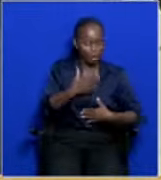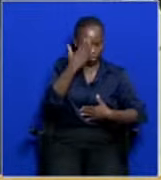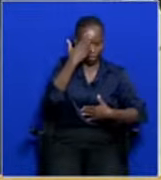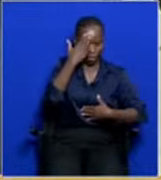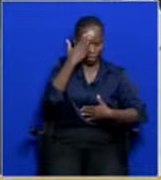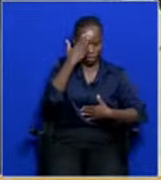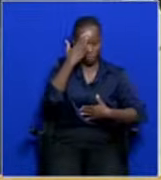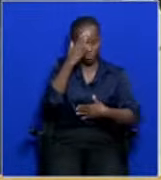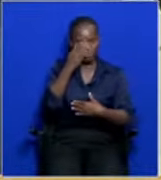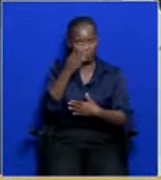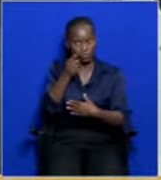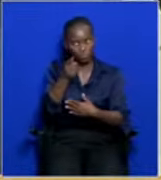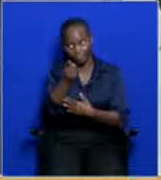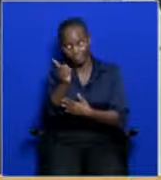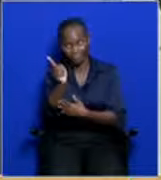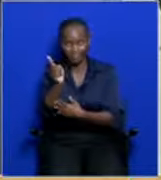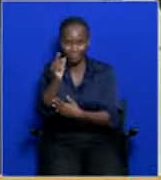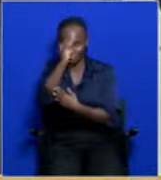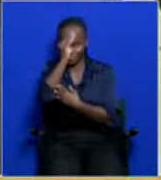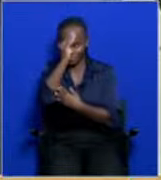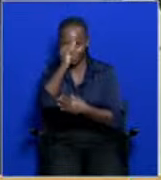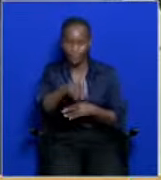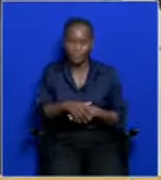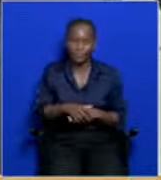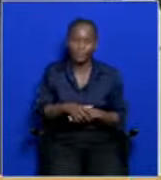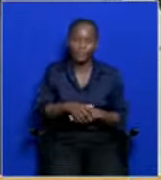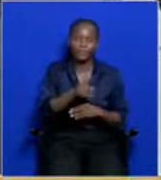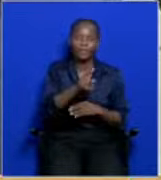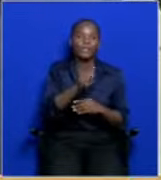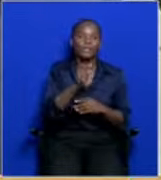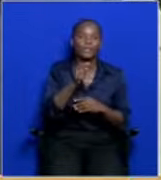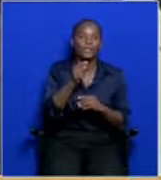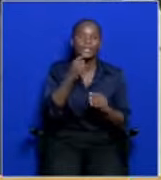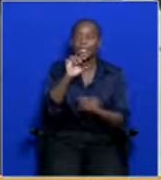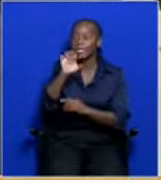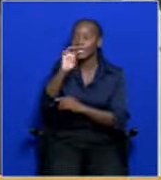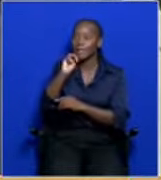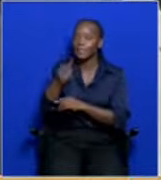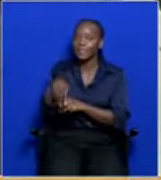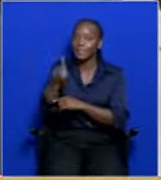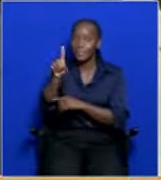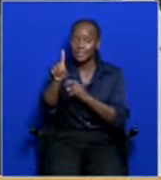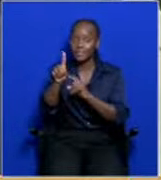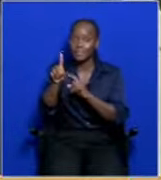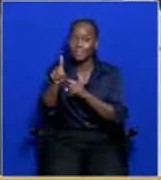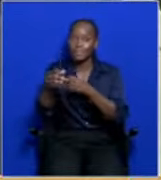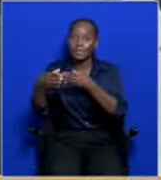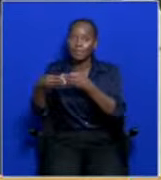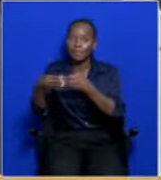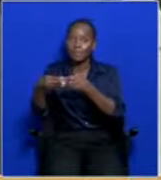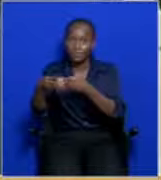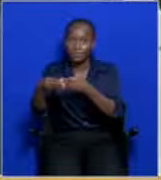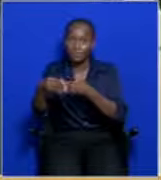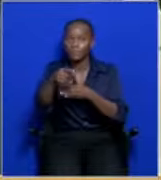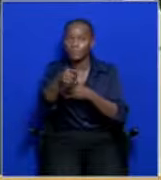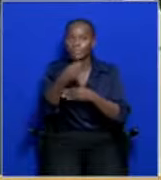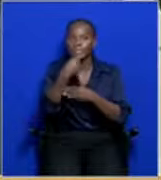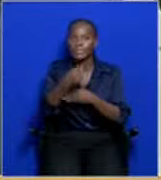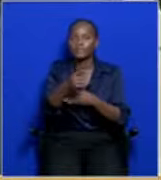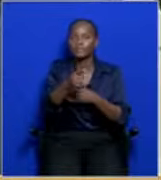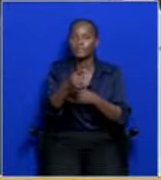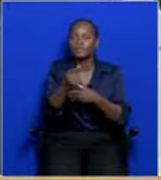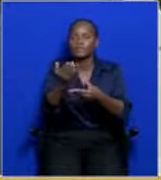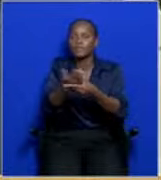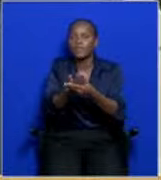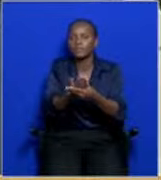escaped from their custody and yet they failed to open a case of escaping from lawful